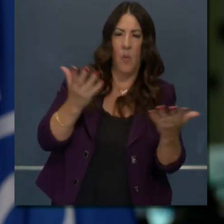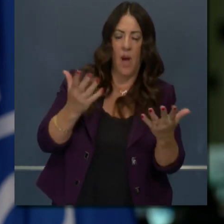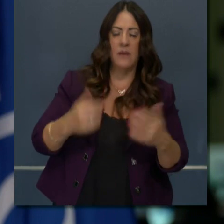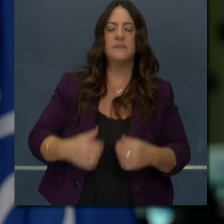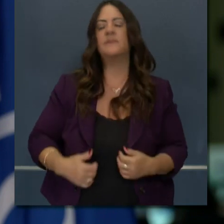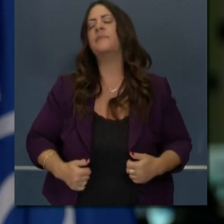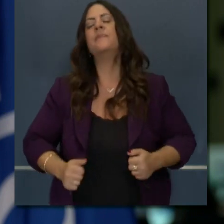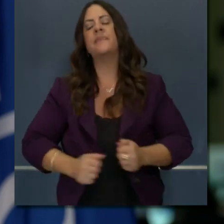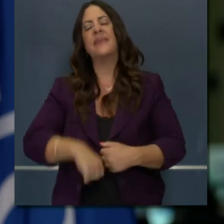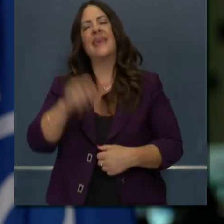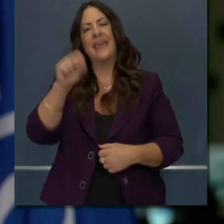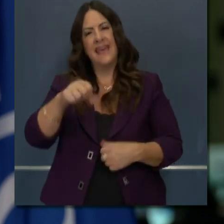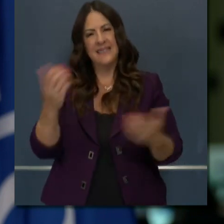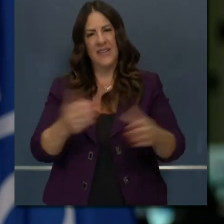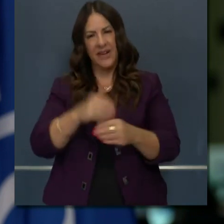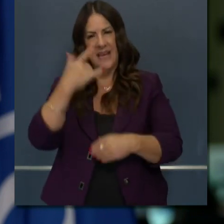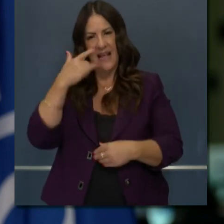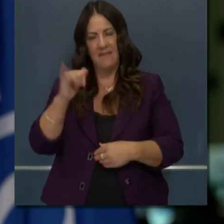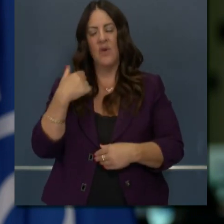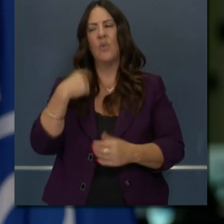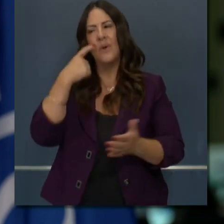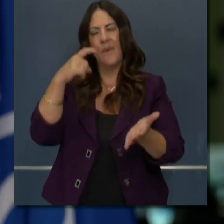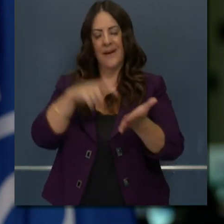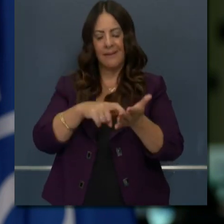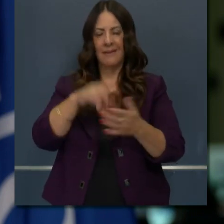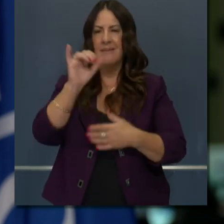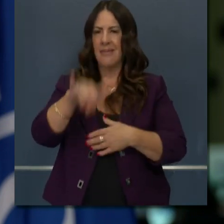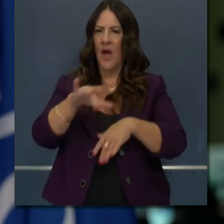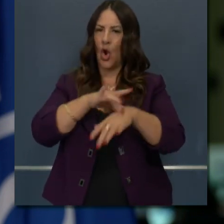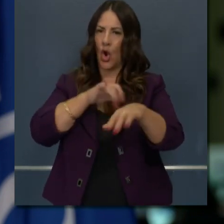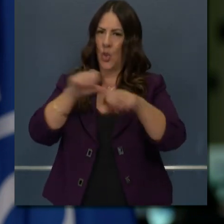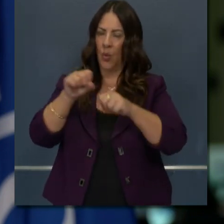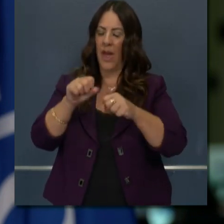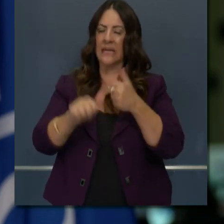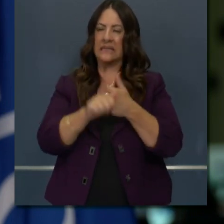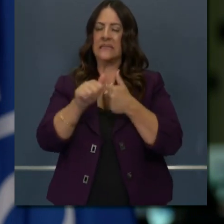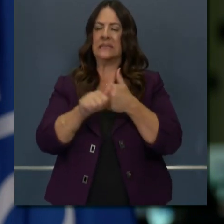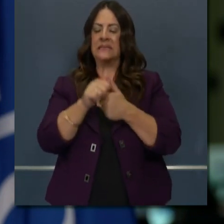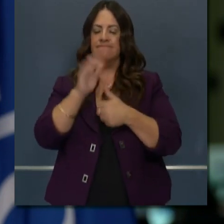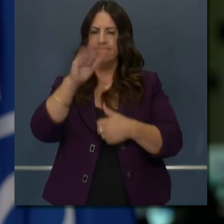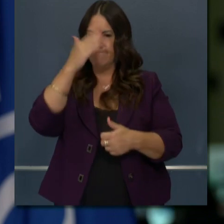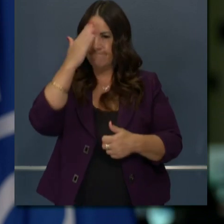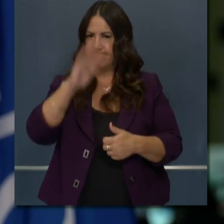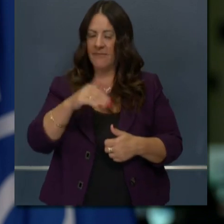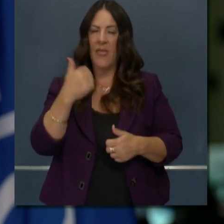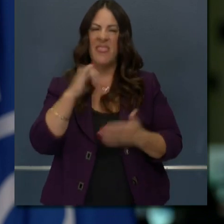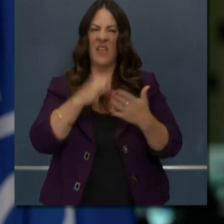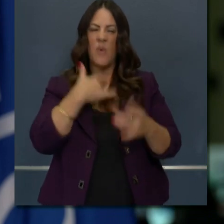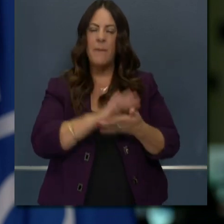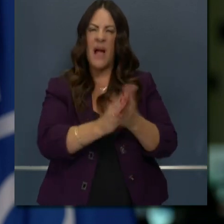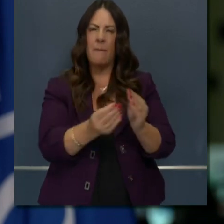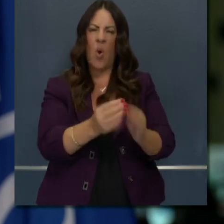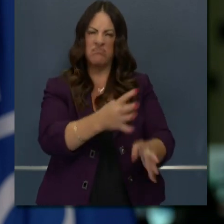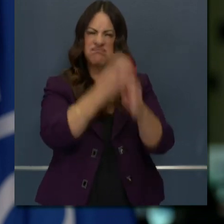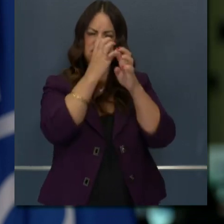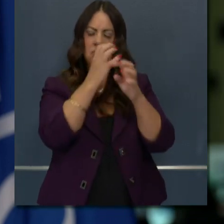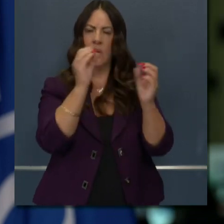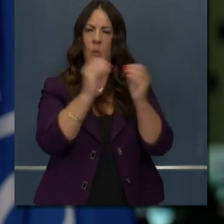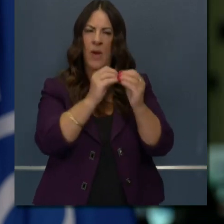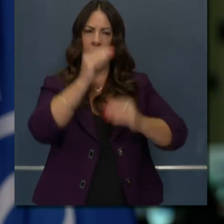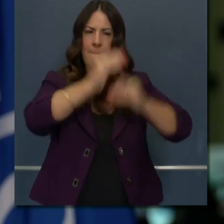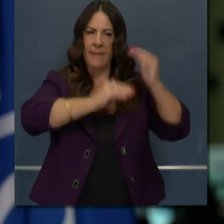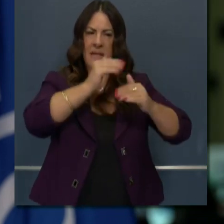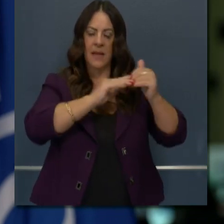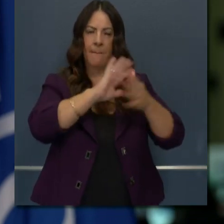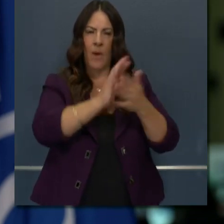California is. But certainly here in California, with recognition of earthquake risk, we have building codes and measures